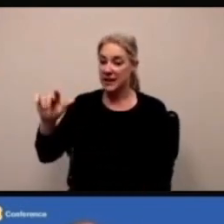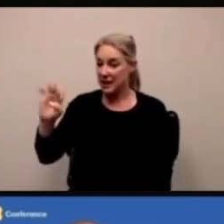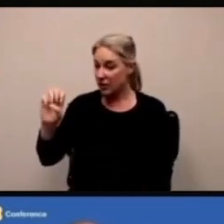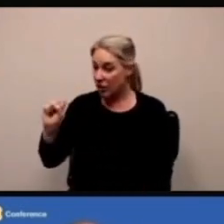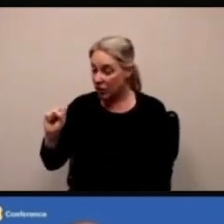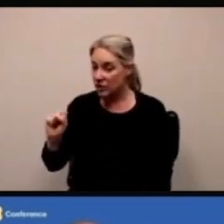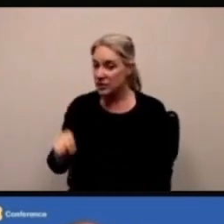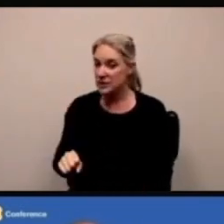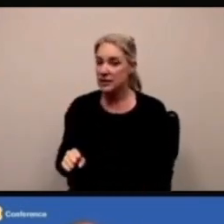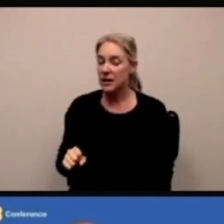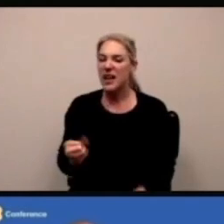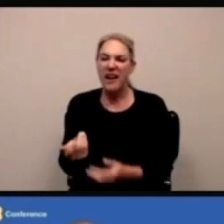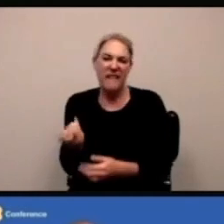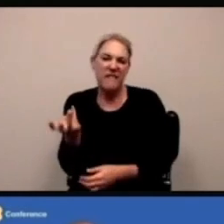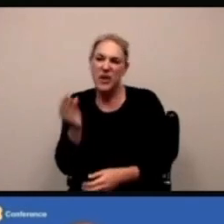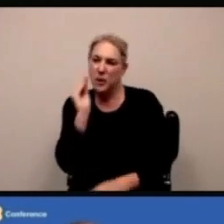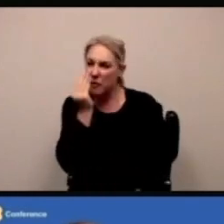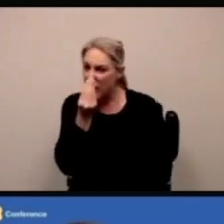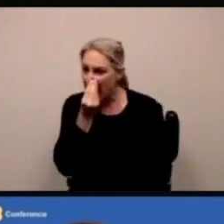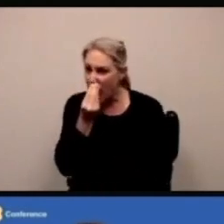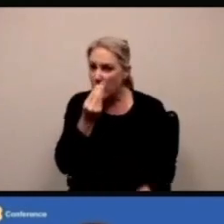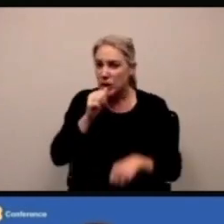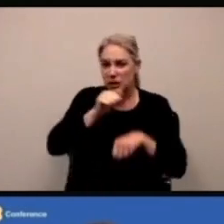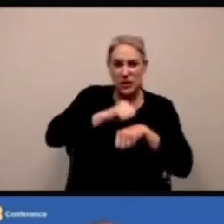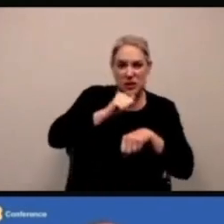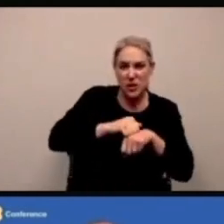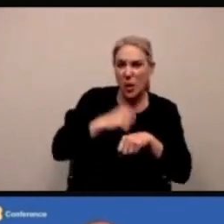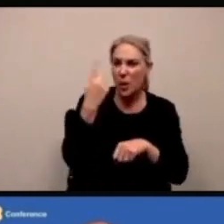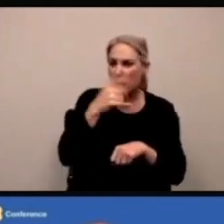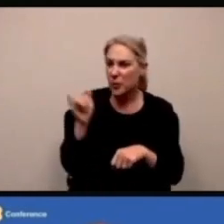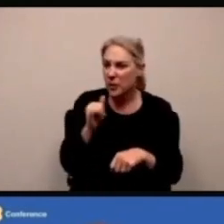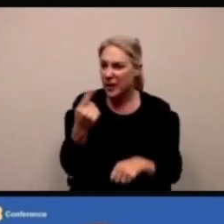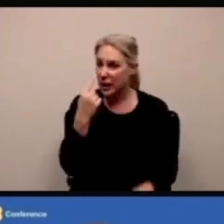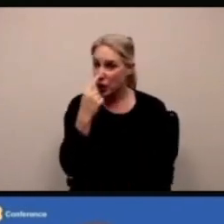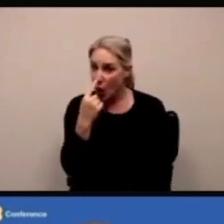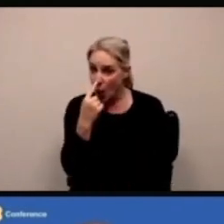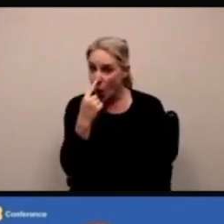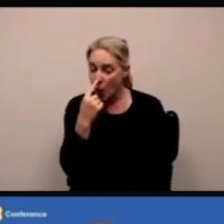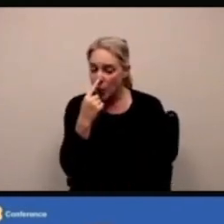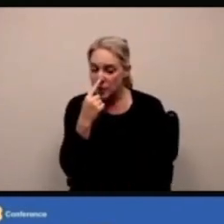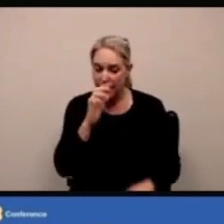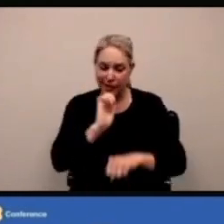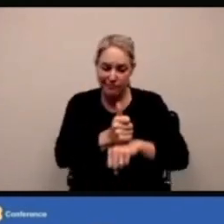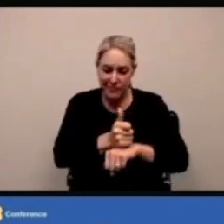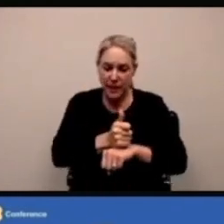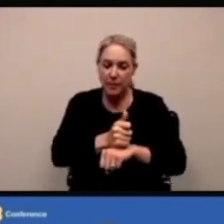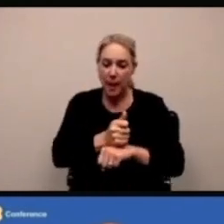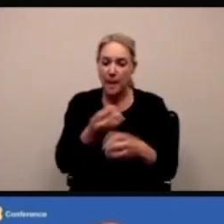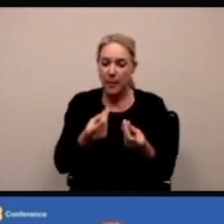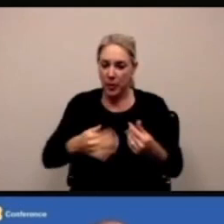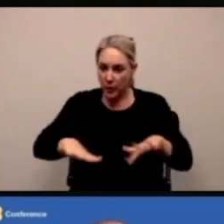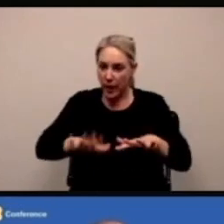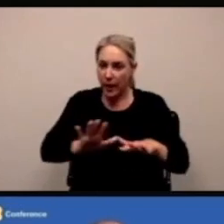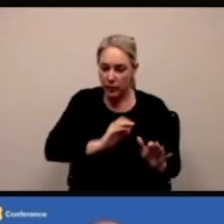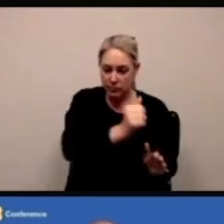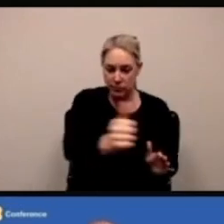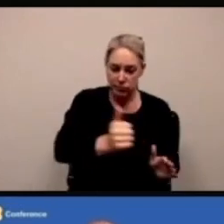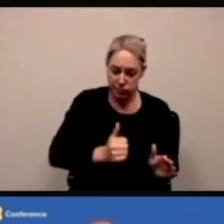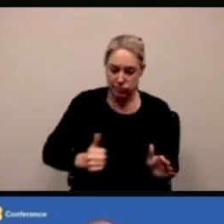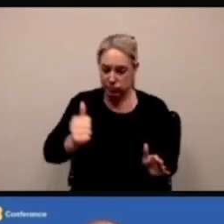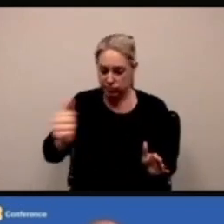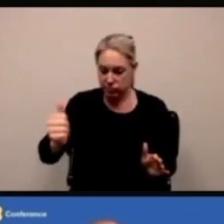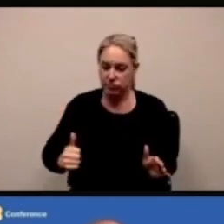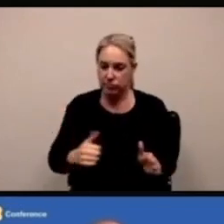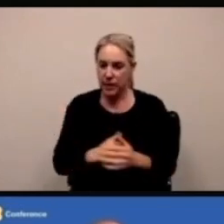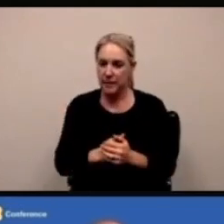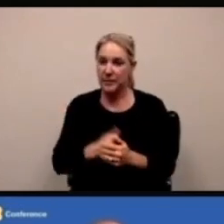a couple flowers from my garden, a stone that looked like a nose. And I just placed them on the ground in some dappled shade. But it